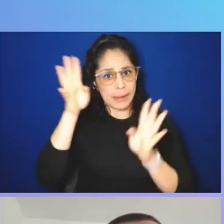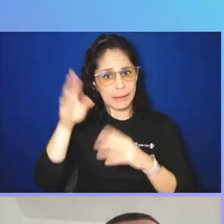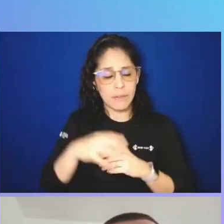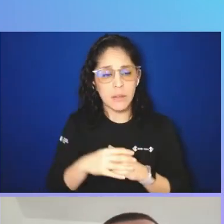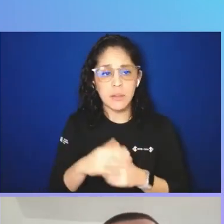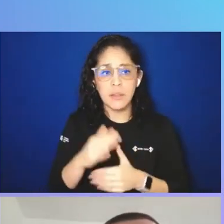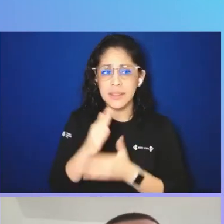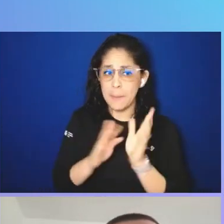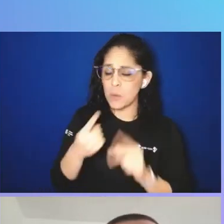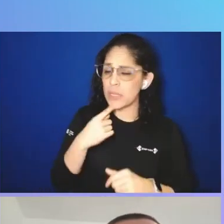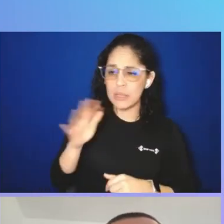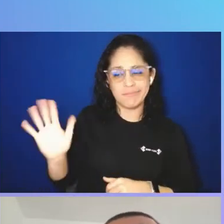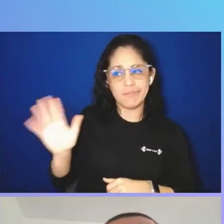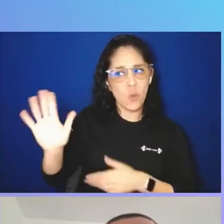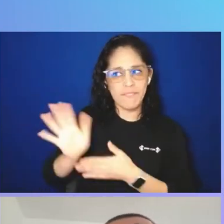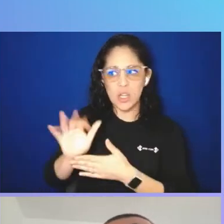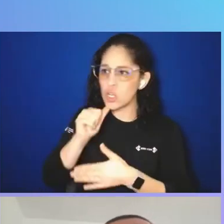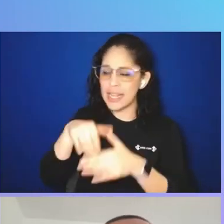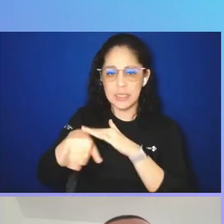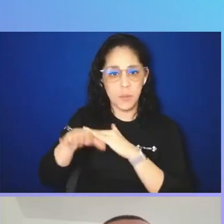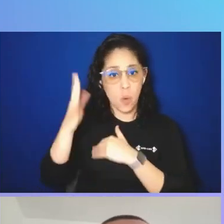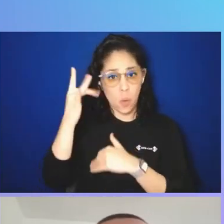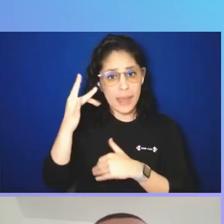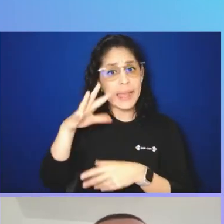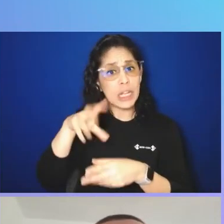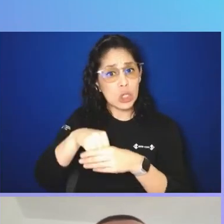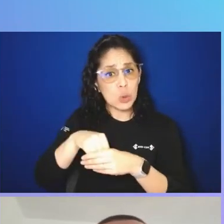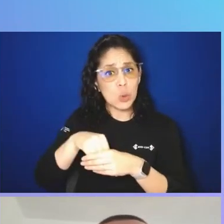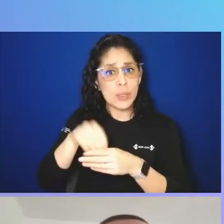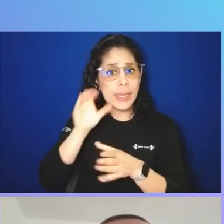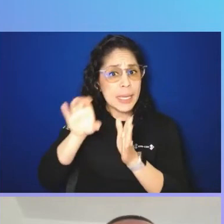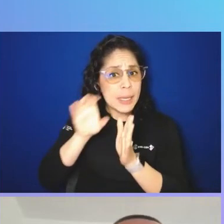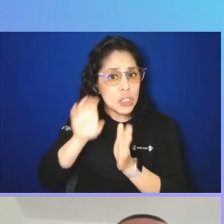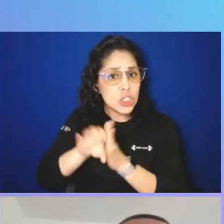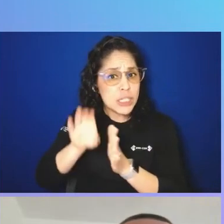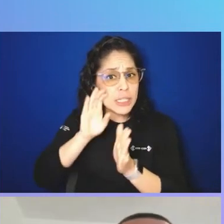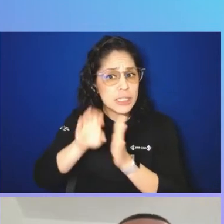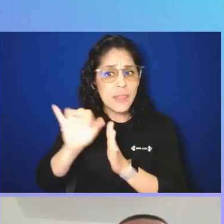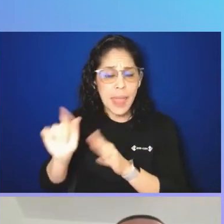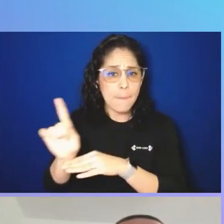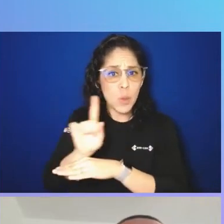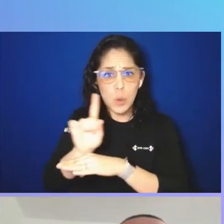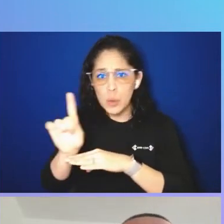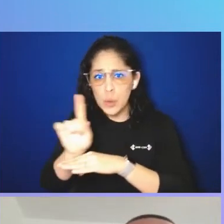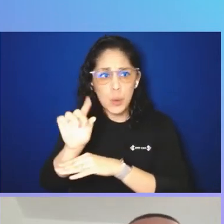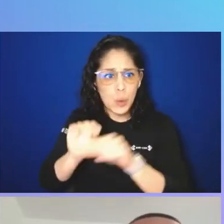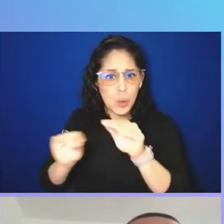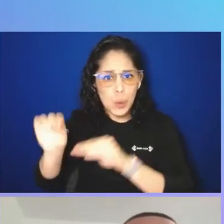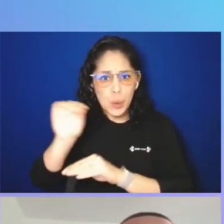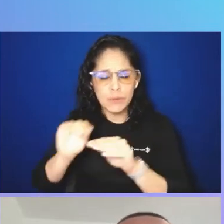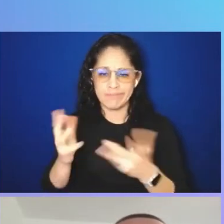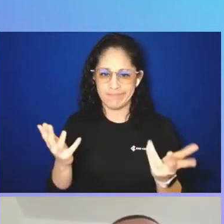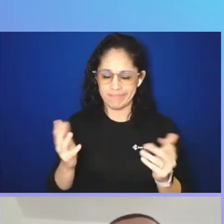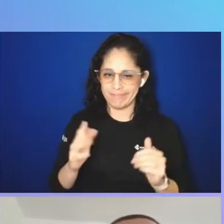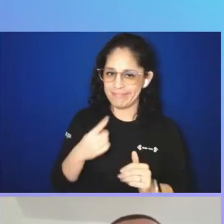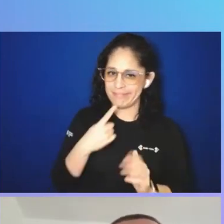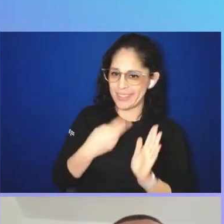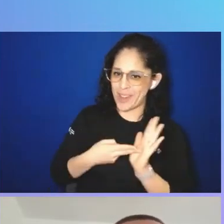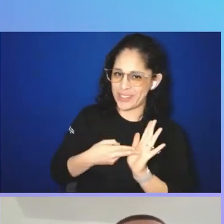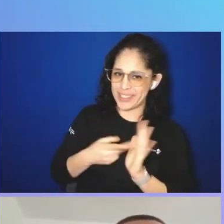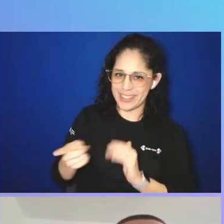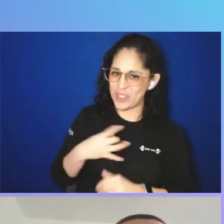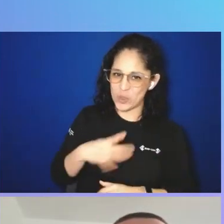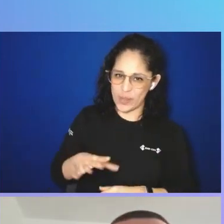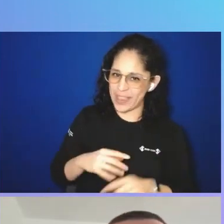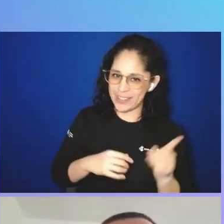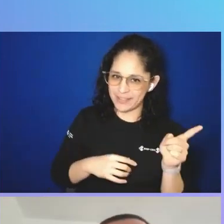aren't accessible because they include moving images. So I would say just be honest and say you don't like them,